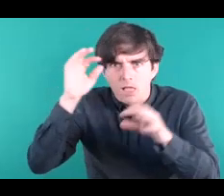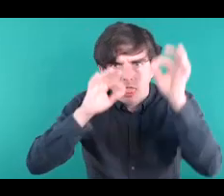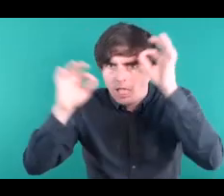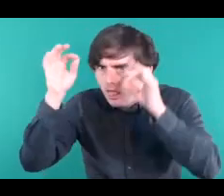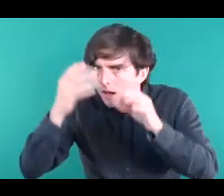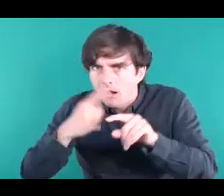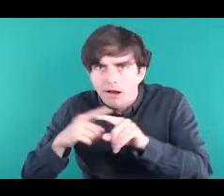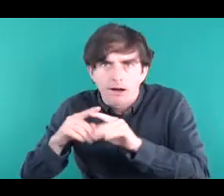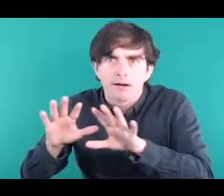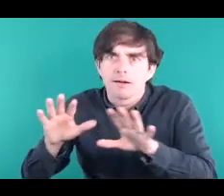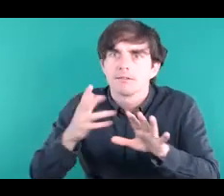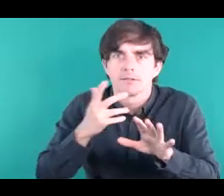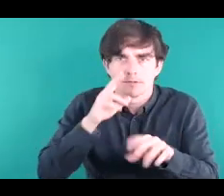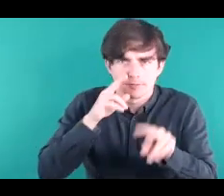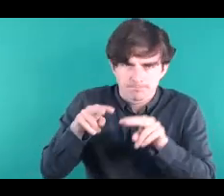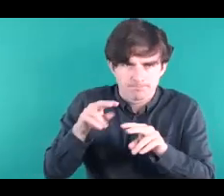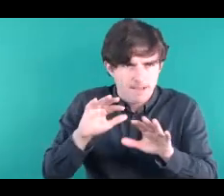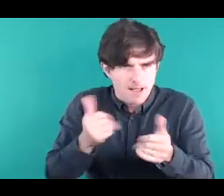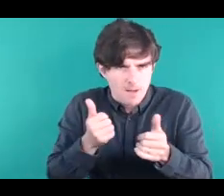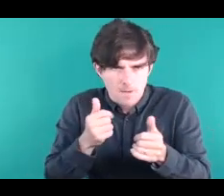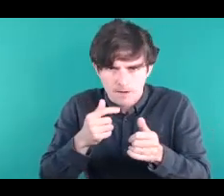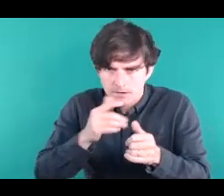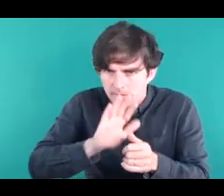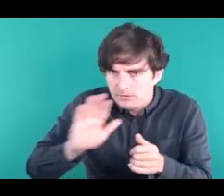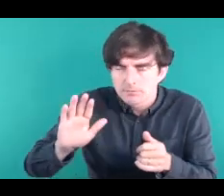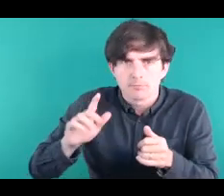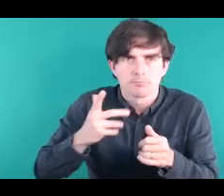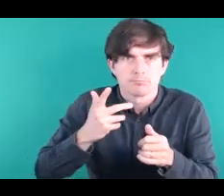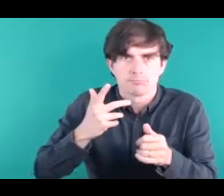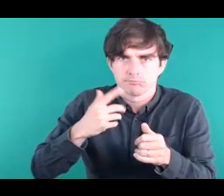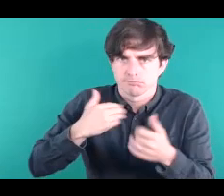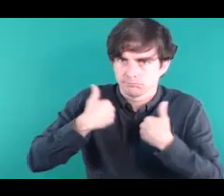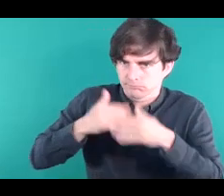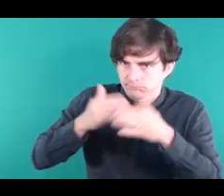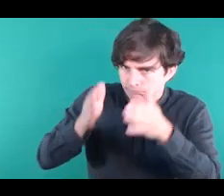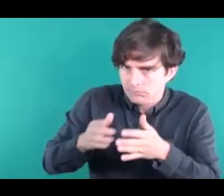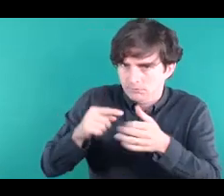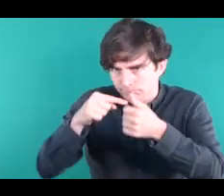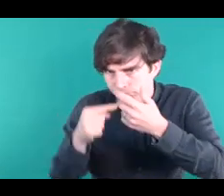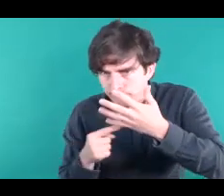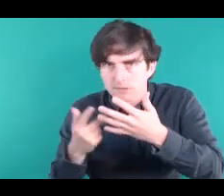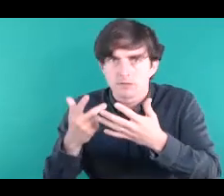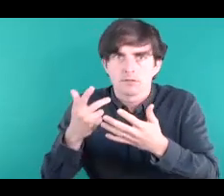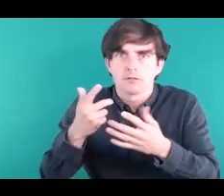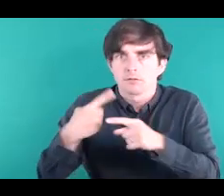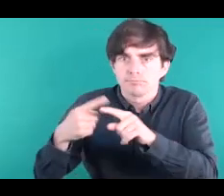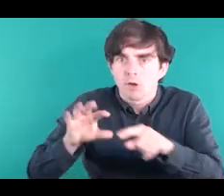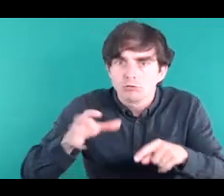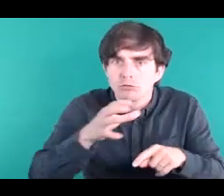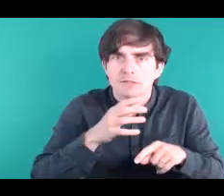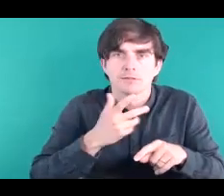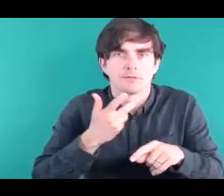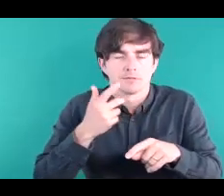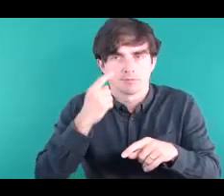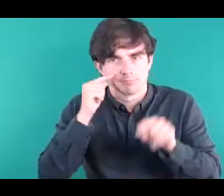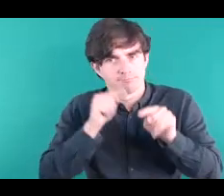the technical capacity. And overall, there's very limited evidence. But I mean, the bottom line is that people with disabilities live in